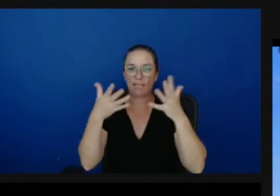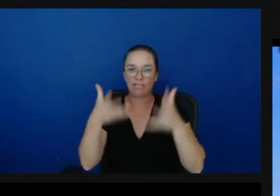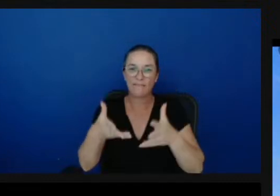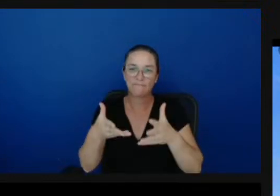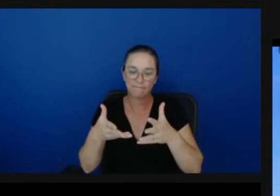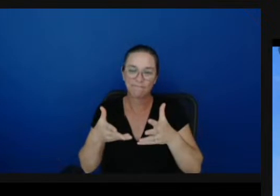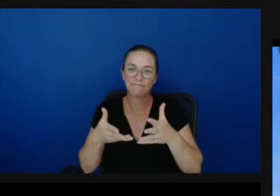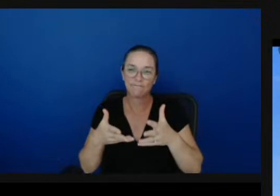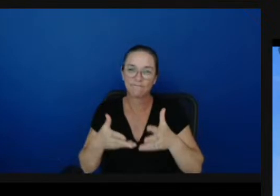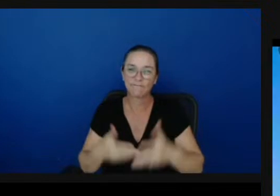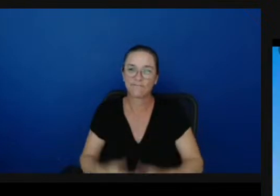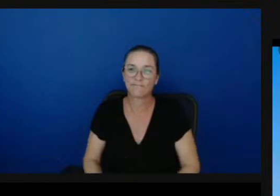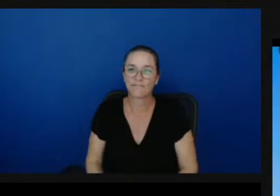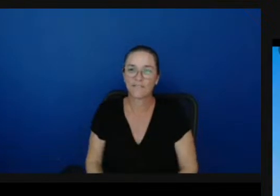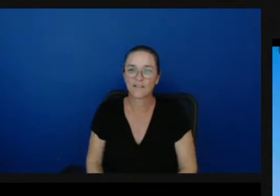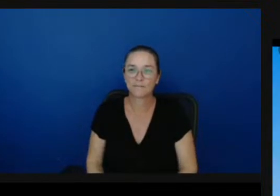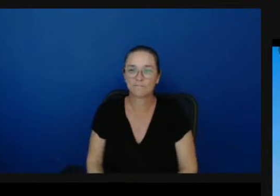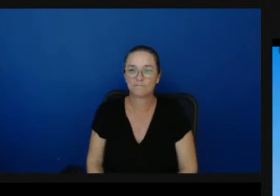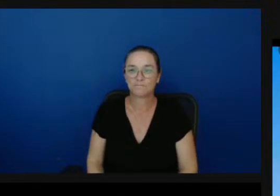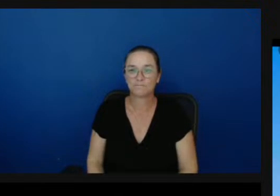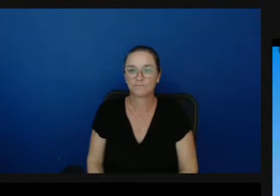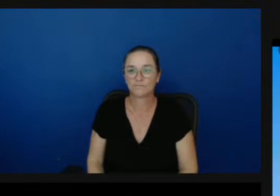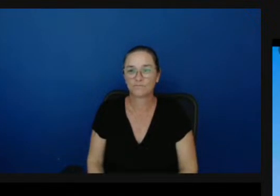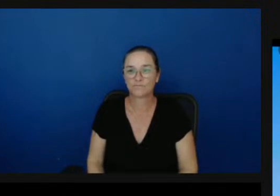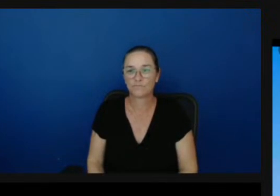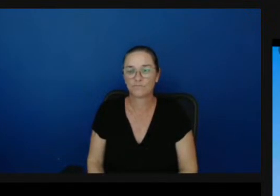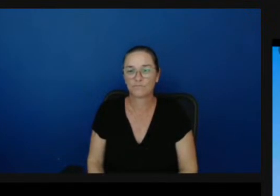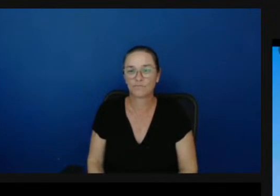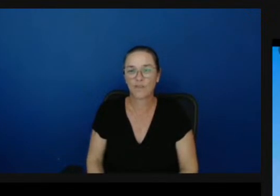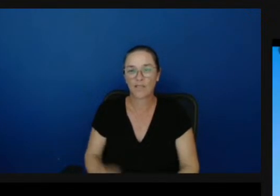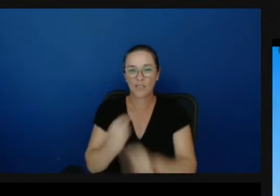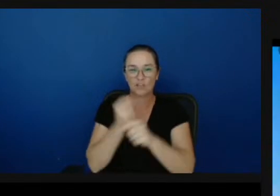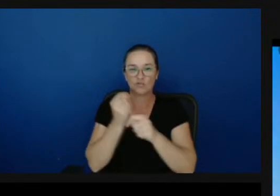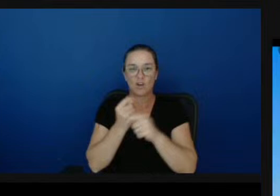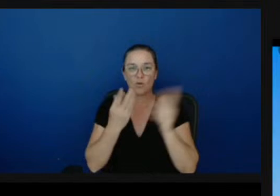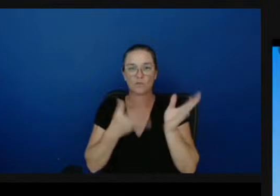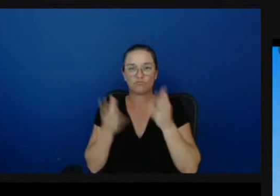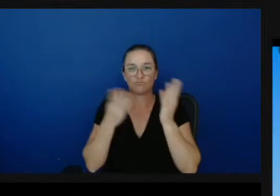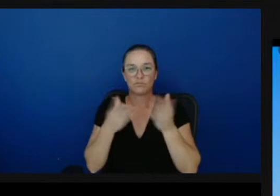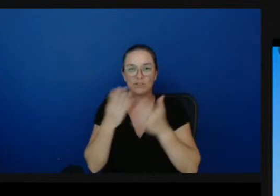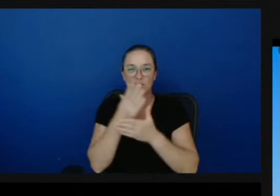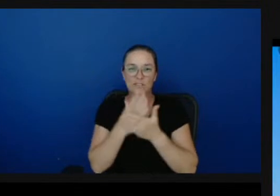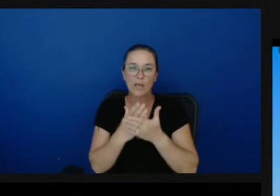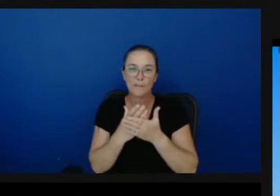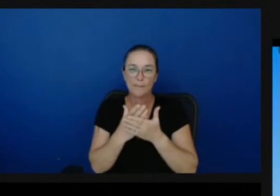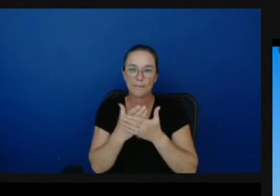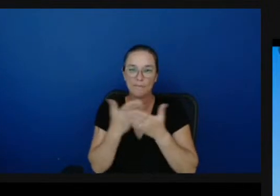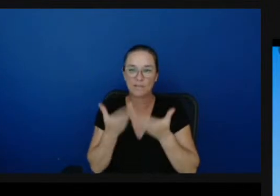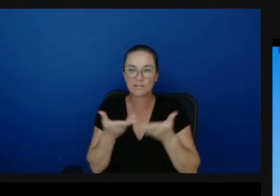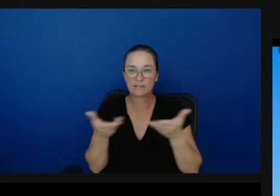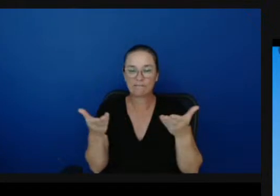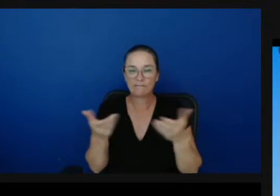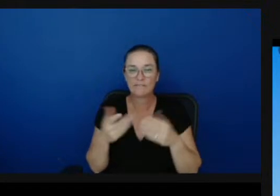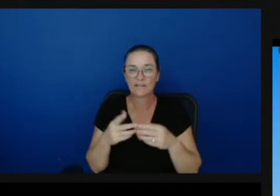here the truck getting ready to take away some of that debris. Slightly different view.